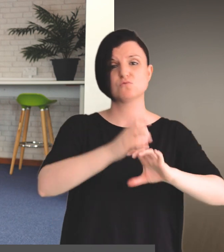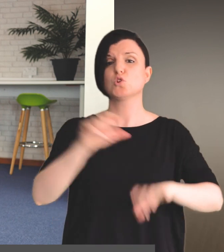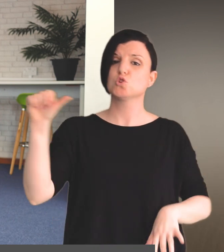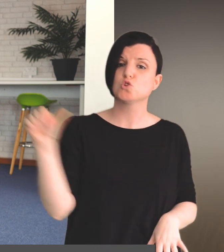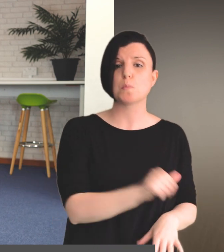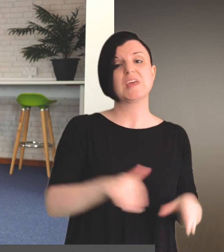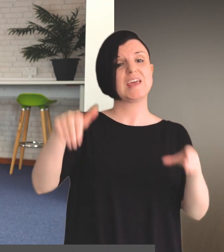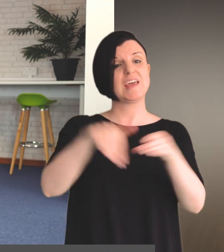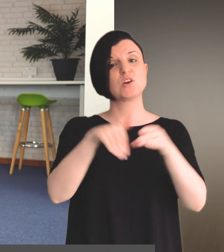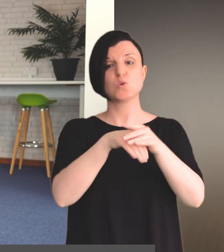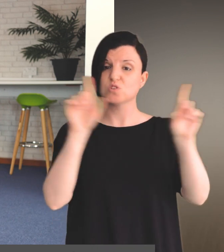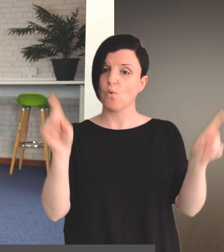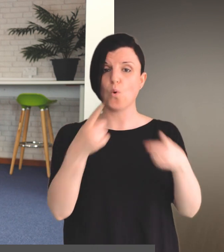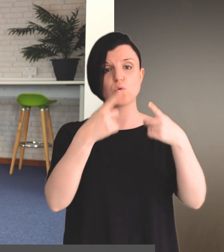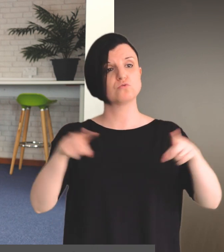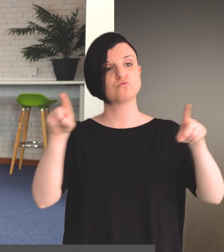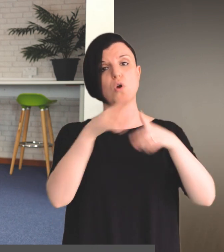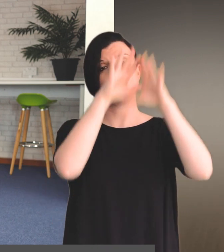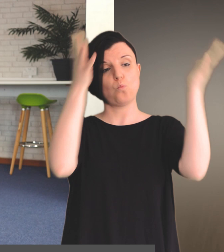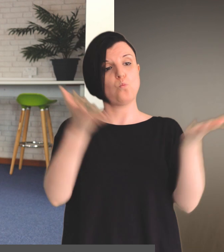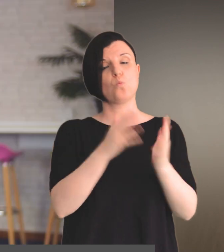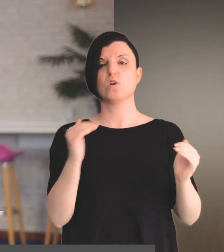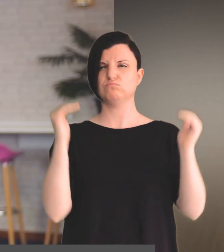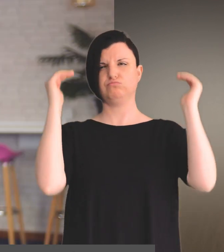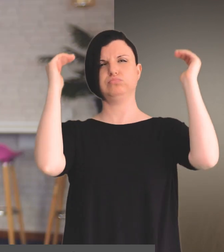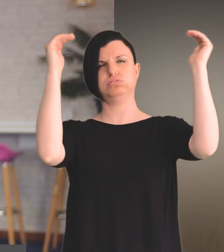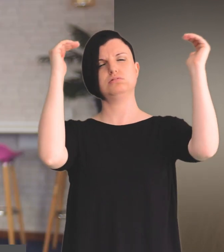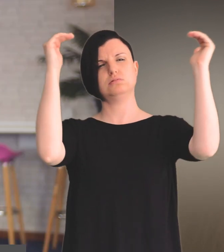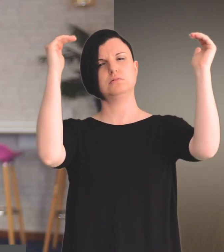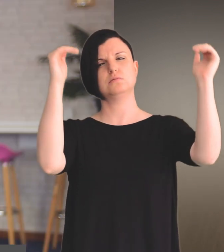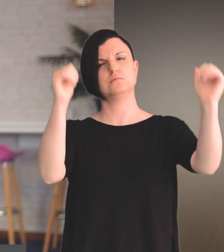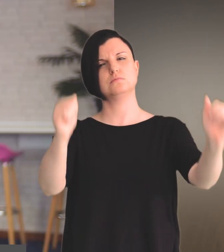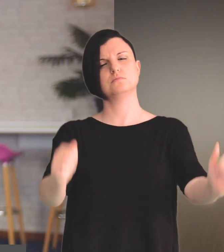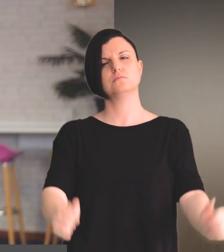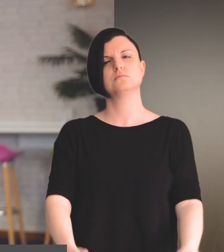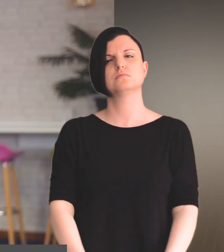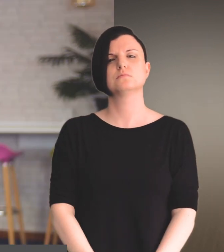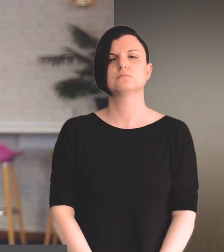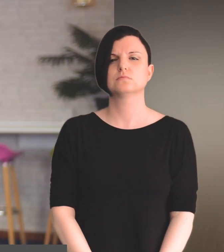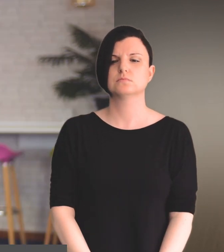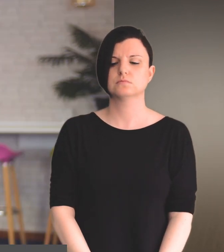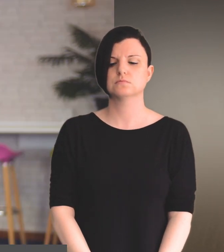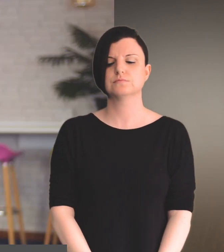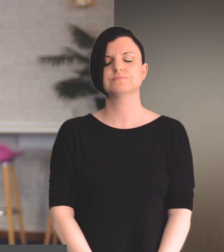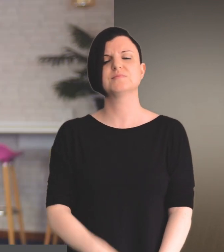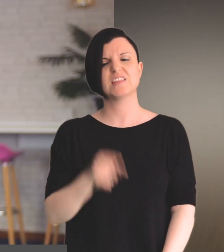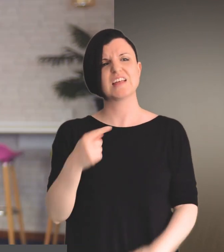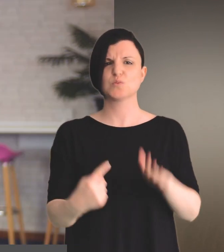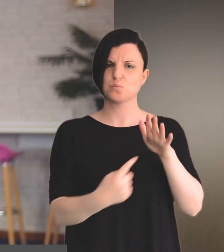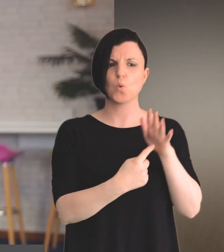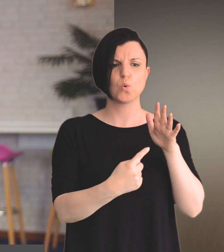been really remarkable about this way of working and actually the way we are where we are now as an